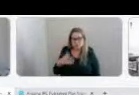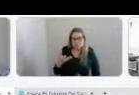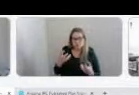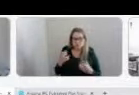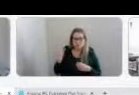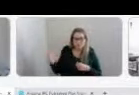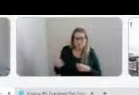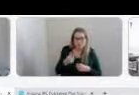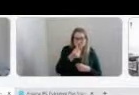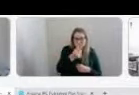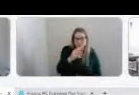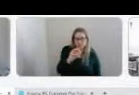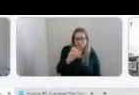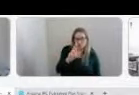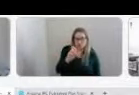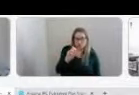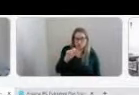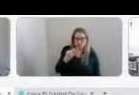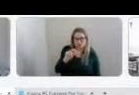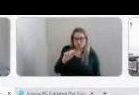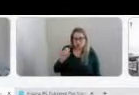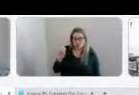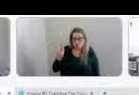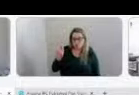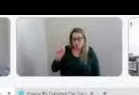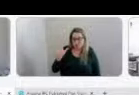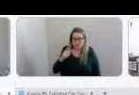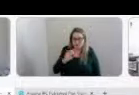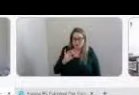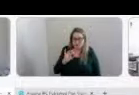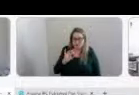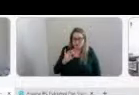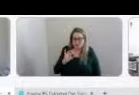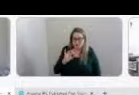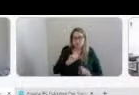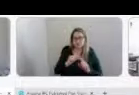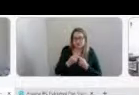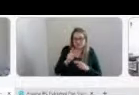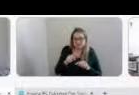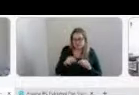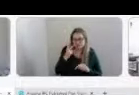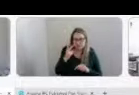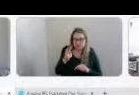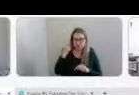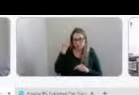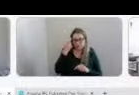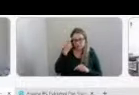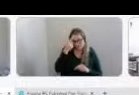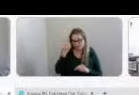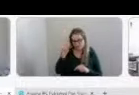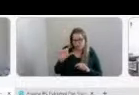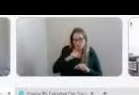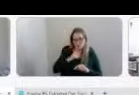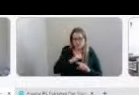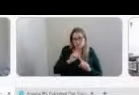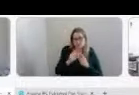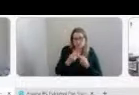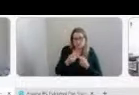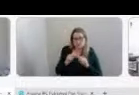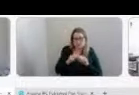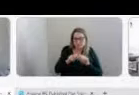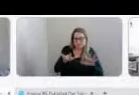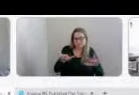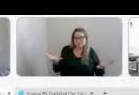morana and oro valley in the same legislative district however i cannot see any reason for that legislative district to spread clear to